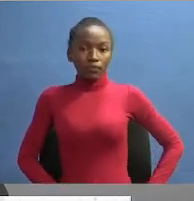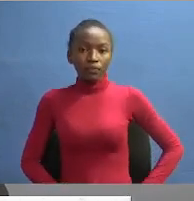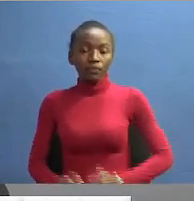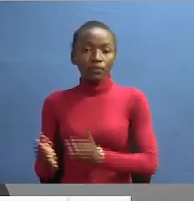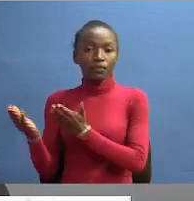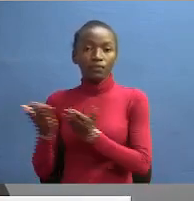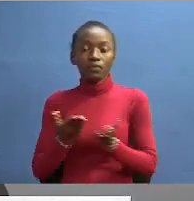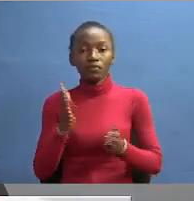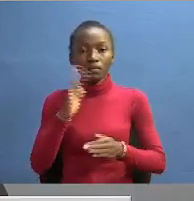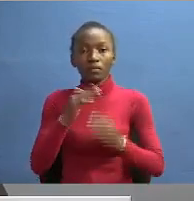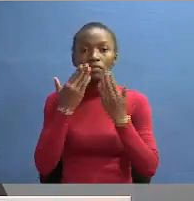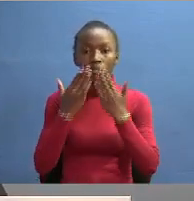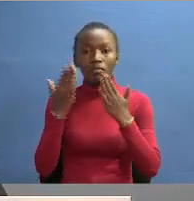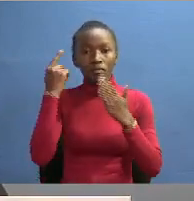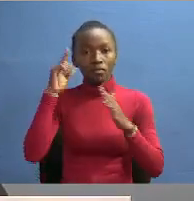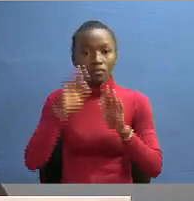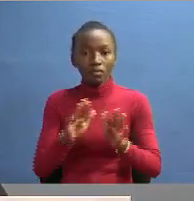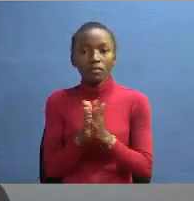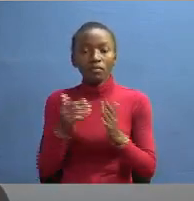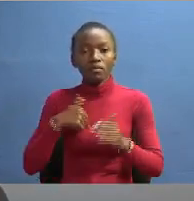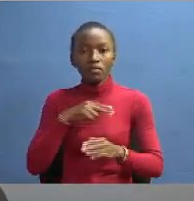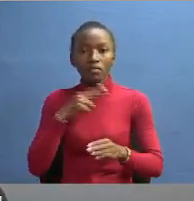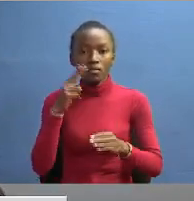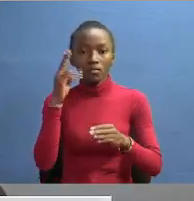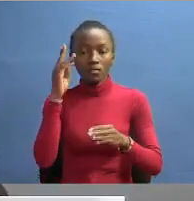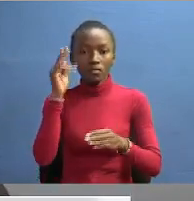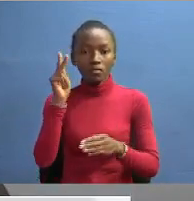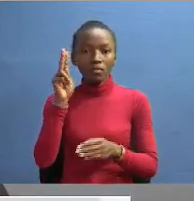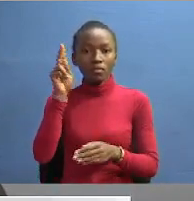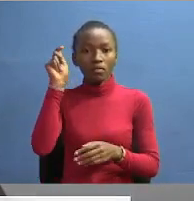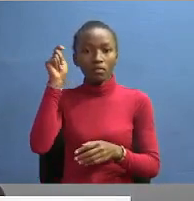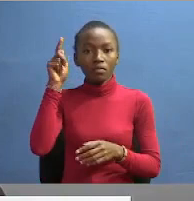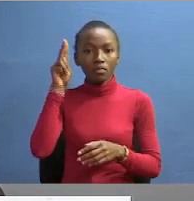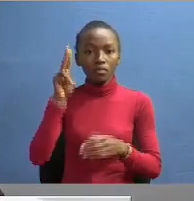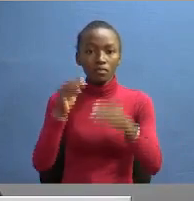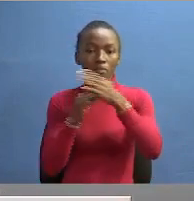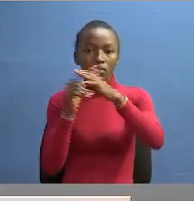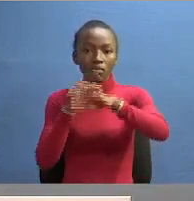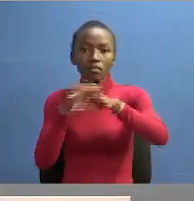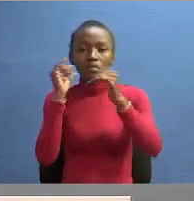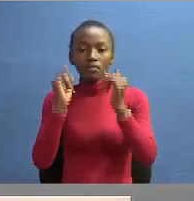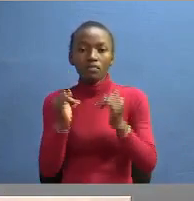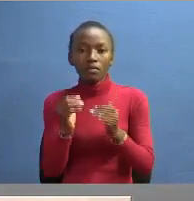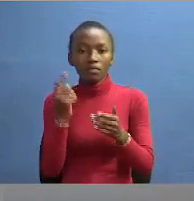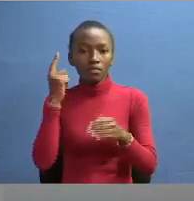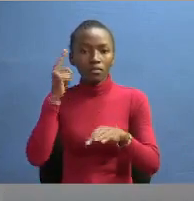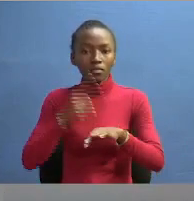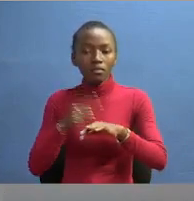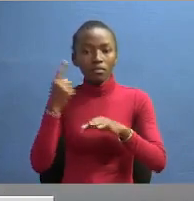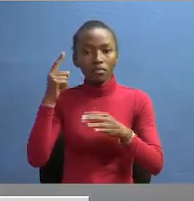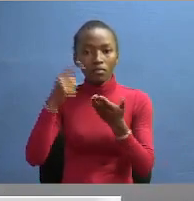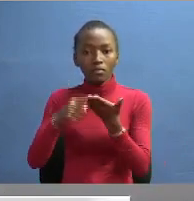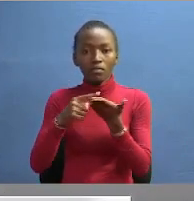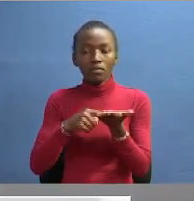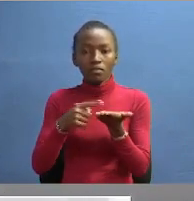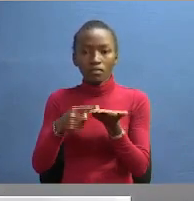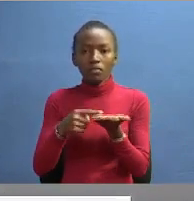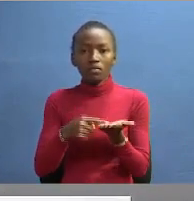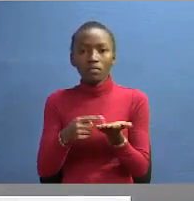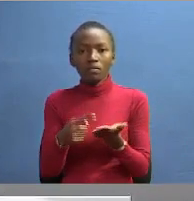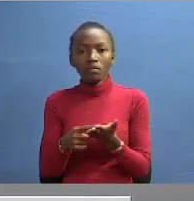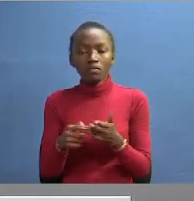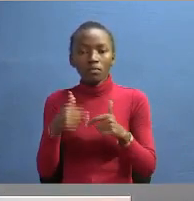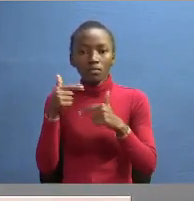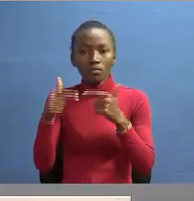Welcome back and thank you for staying with us on KUTV Primetime News. Time for the discussion. Now, the ongoing conflict in the Eastern DRC, part of